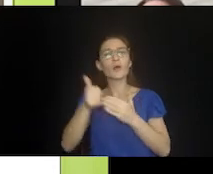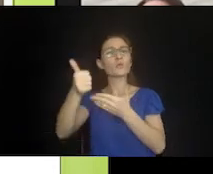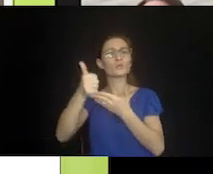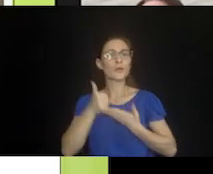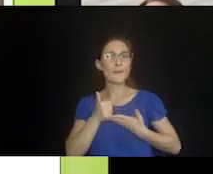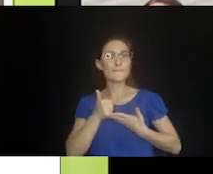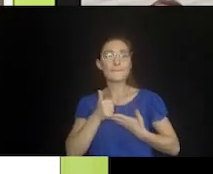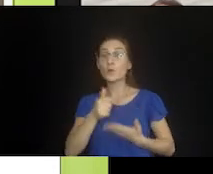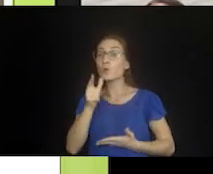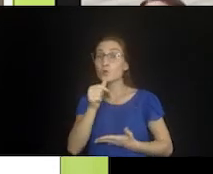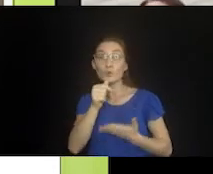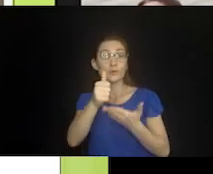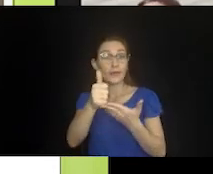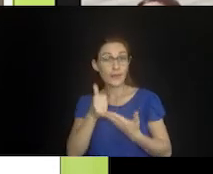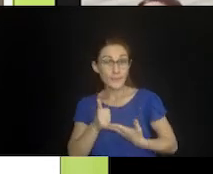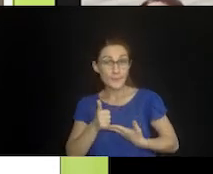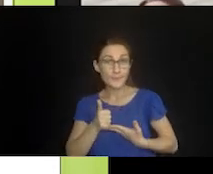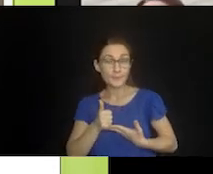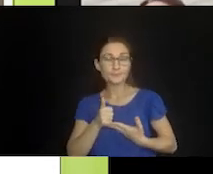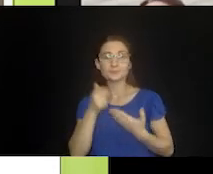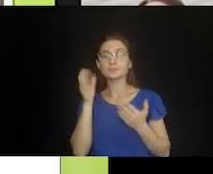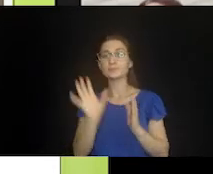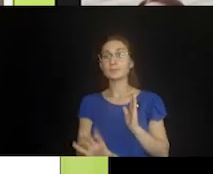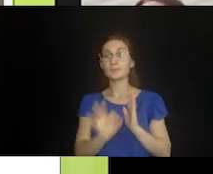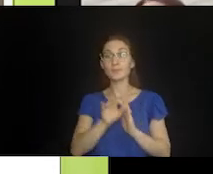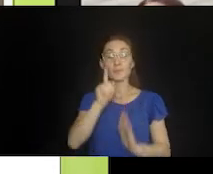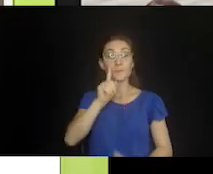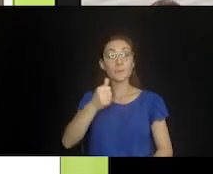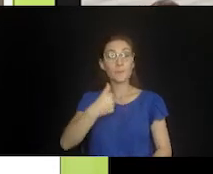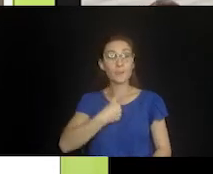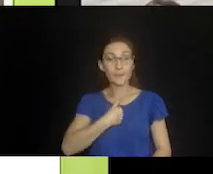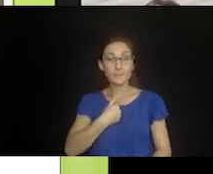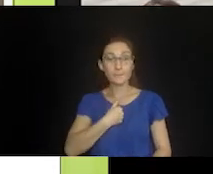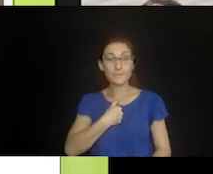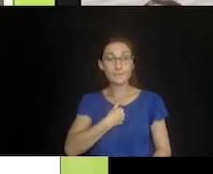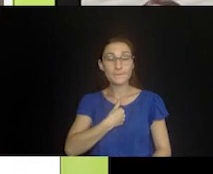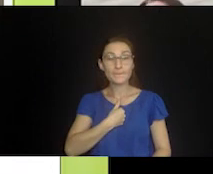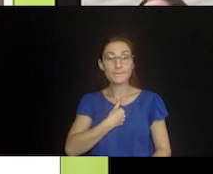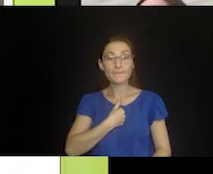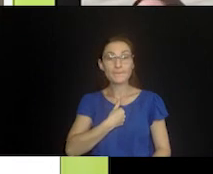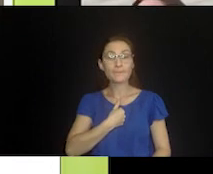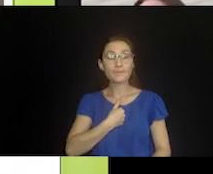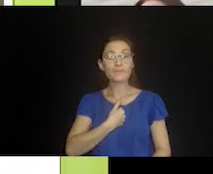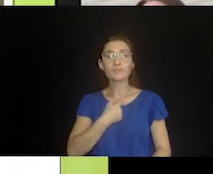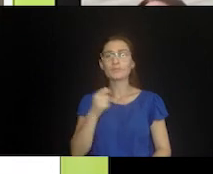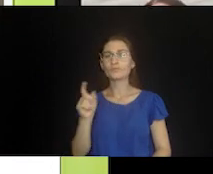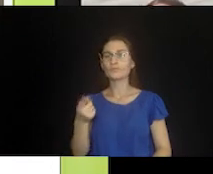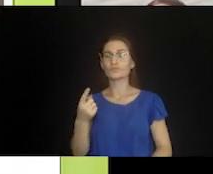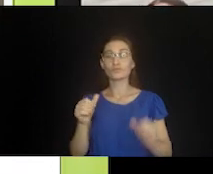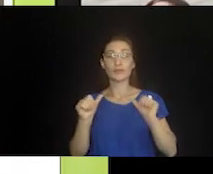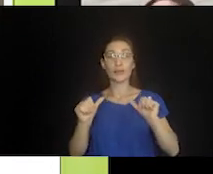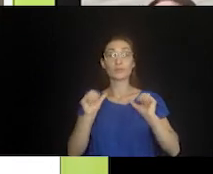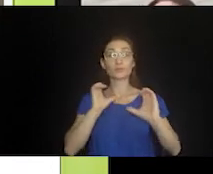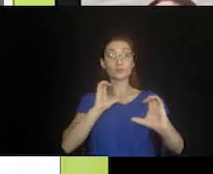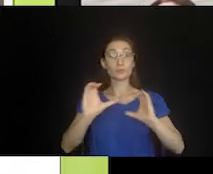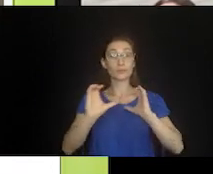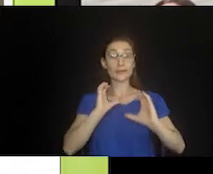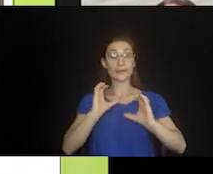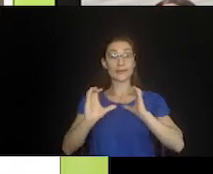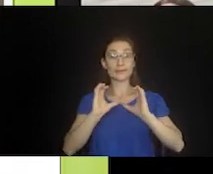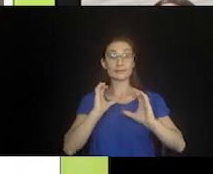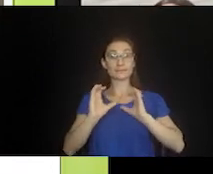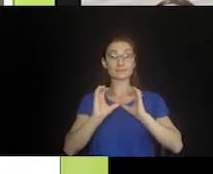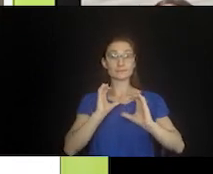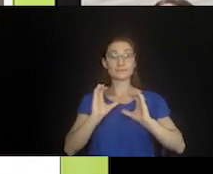how they can be helped, who can help them, finding out for themselves, and being